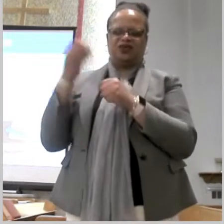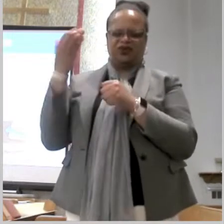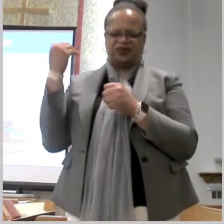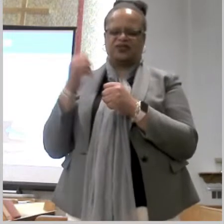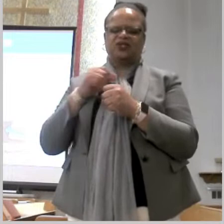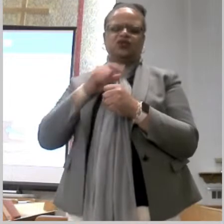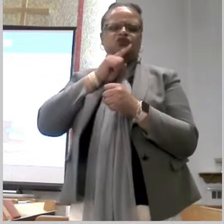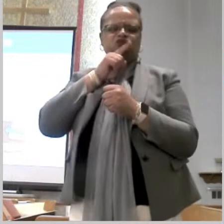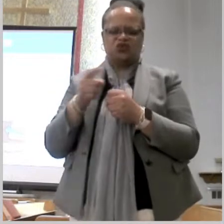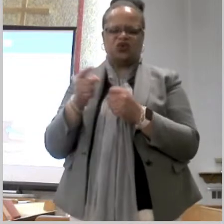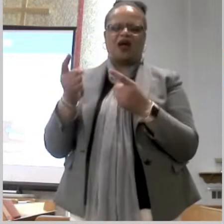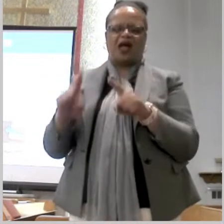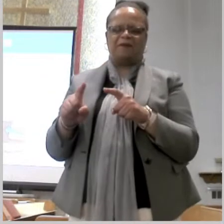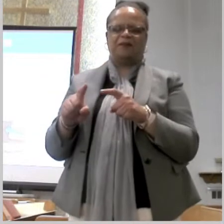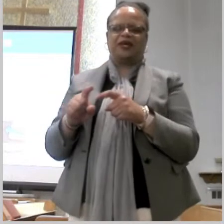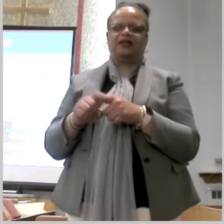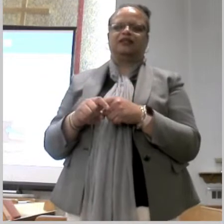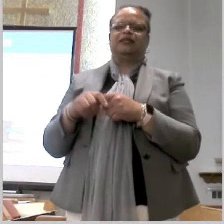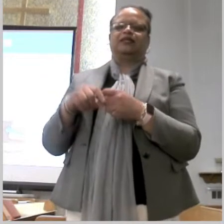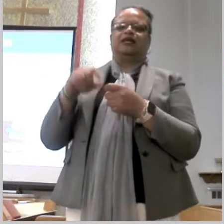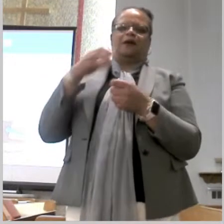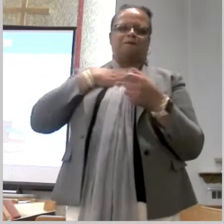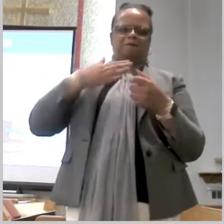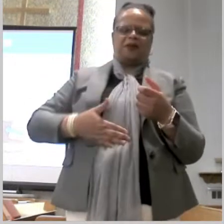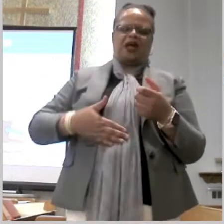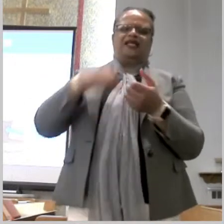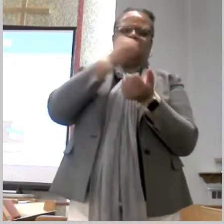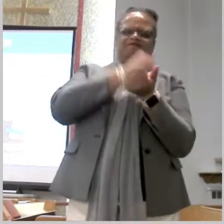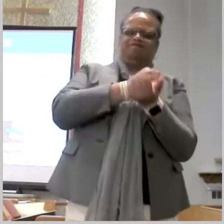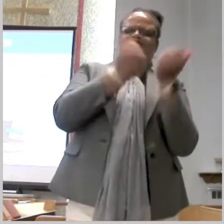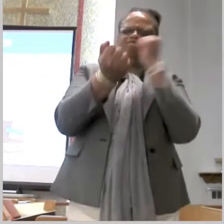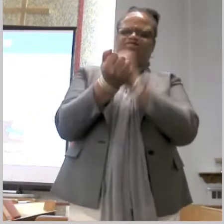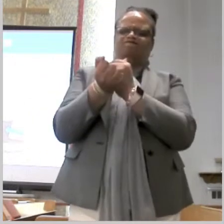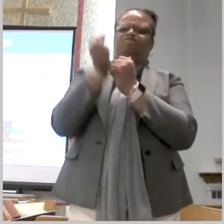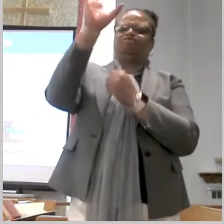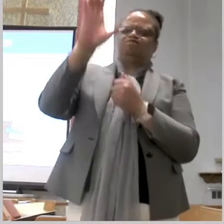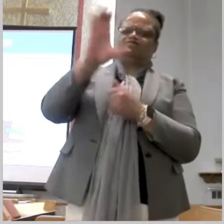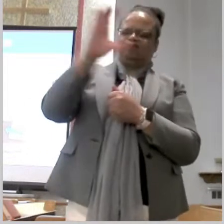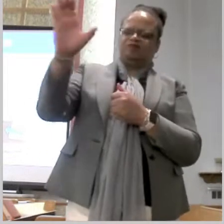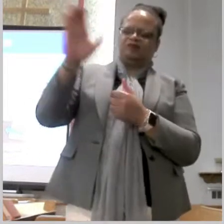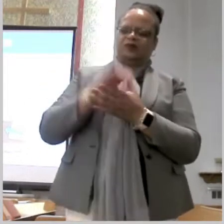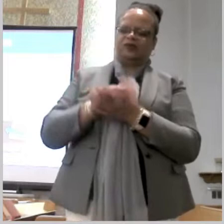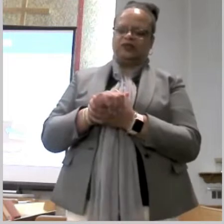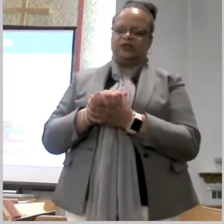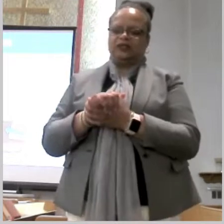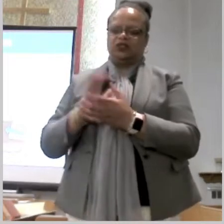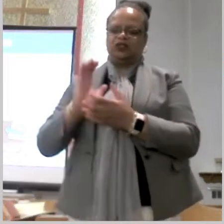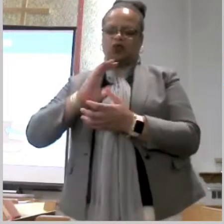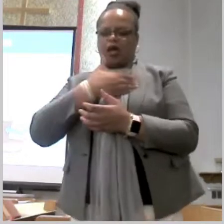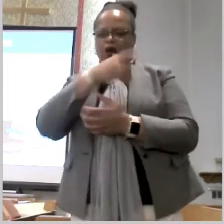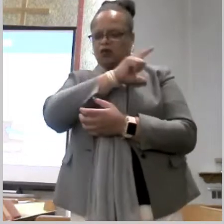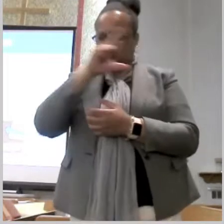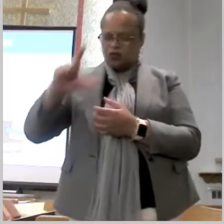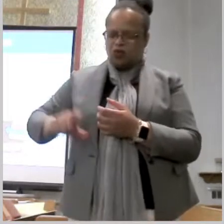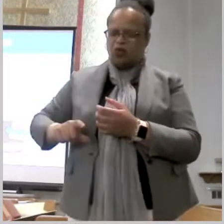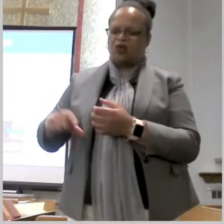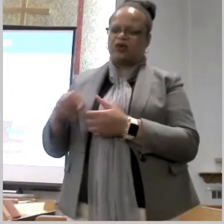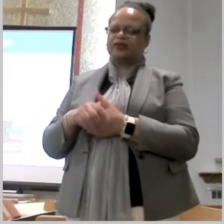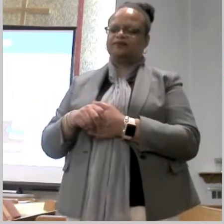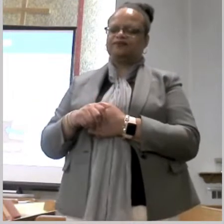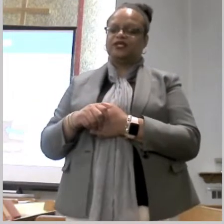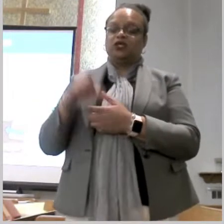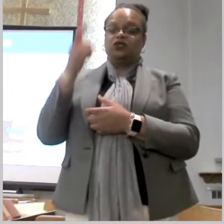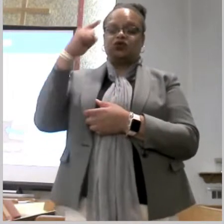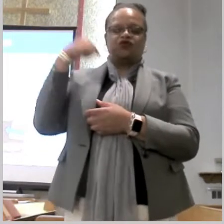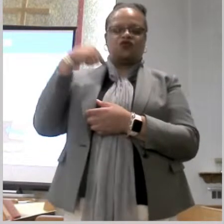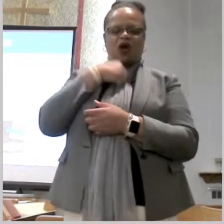a real body. A real body that was nailed to a cross, and it was the body of you, our Lord. And for us